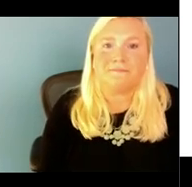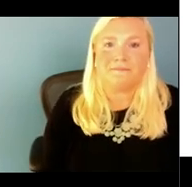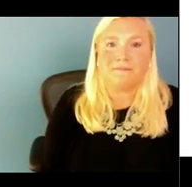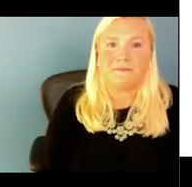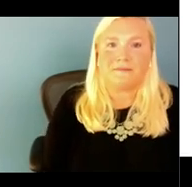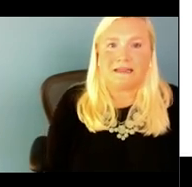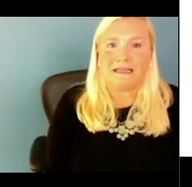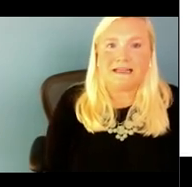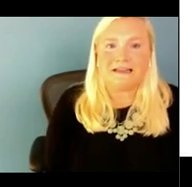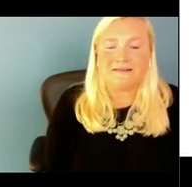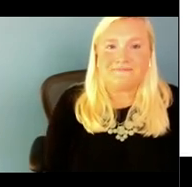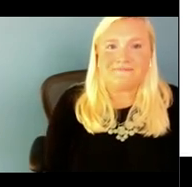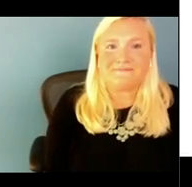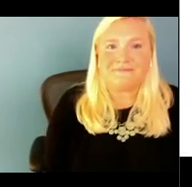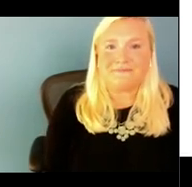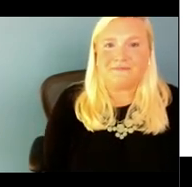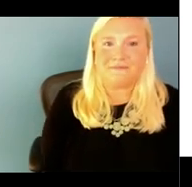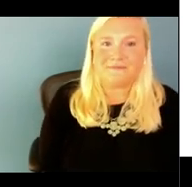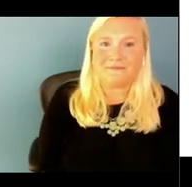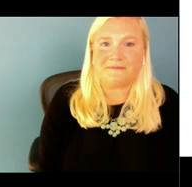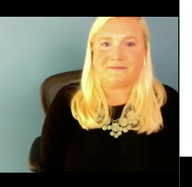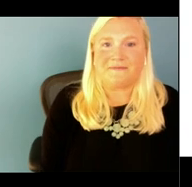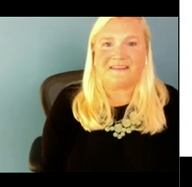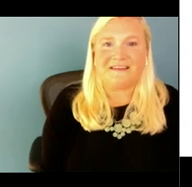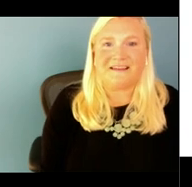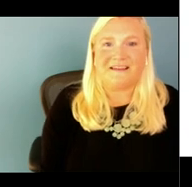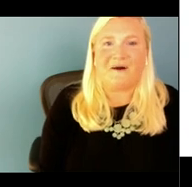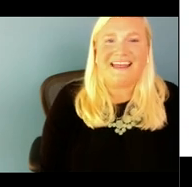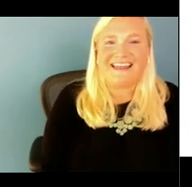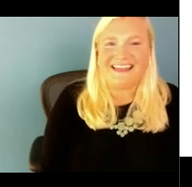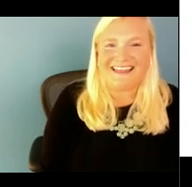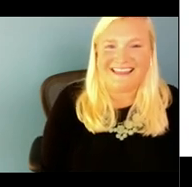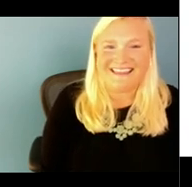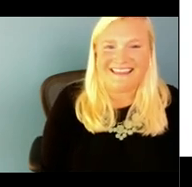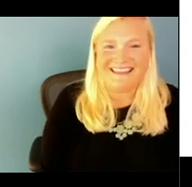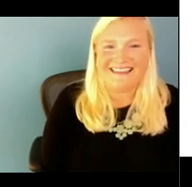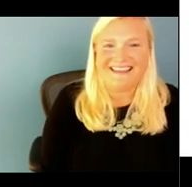That's a great perspective. Scott, anything to add?